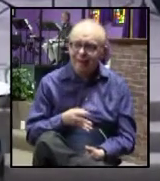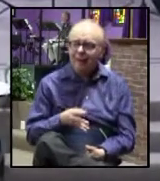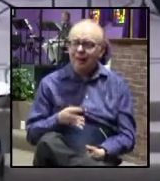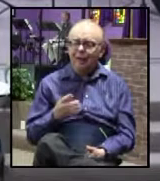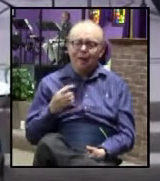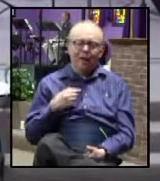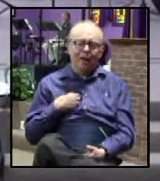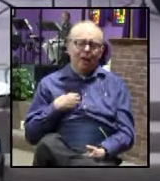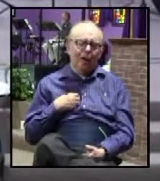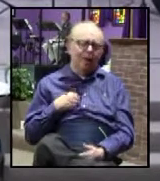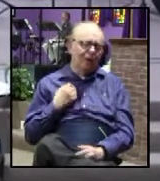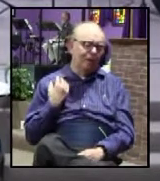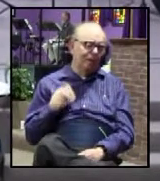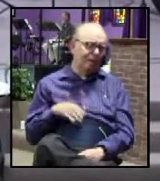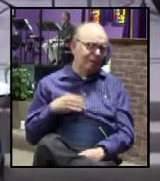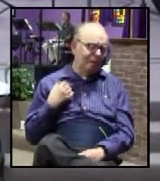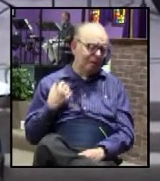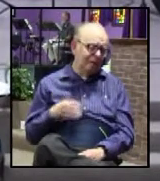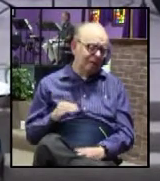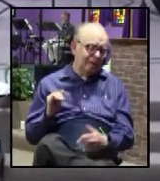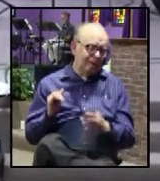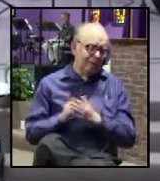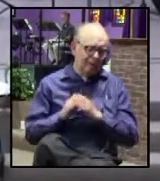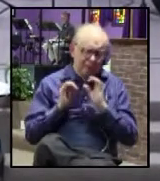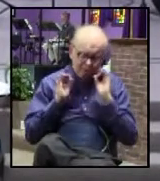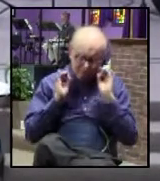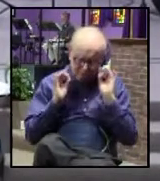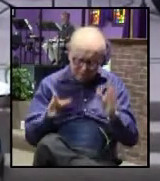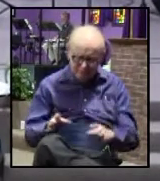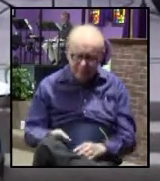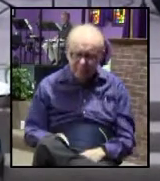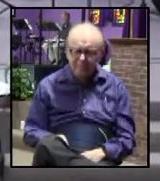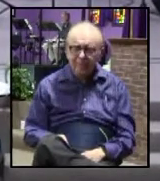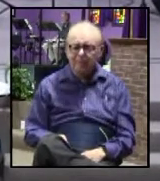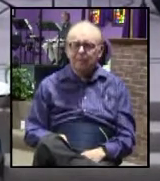And I'm like, oh my gosh, that is disgusting.